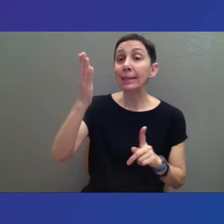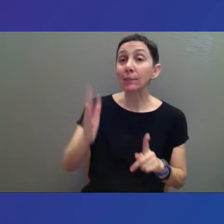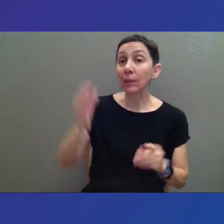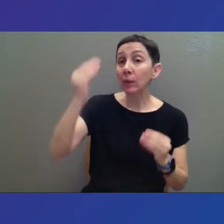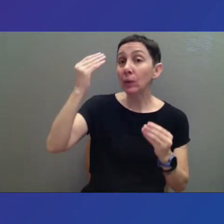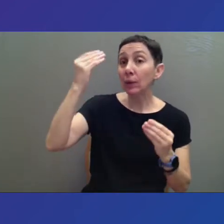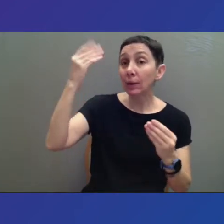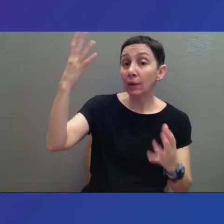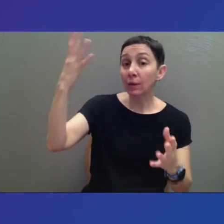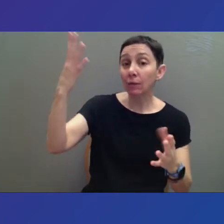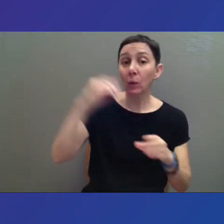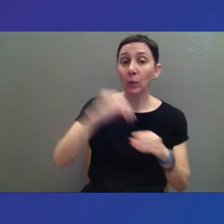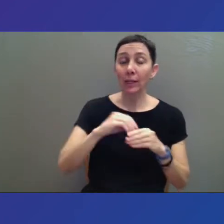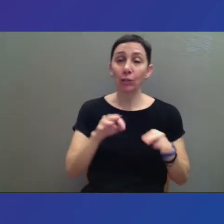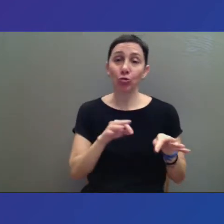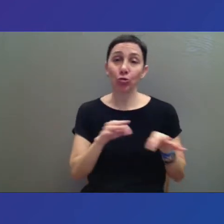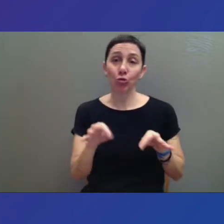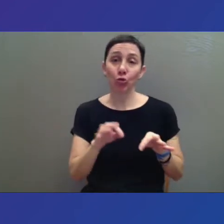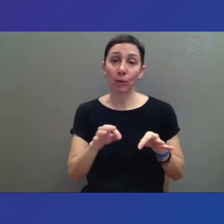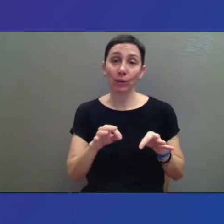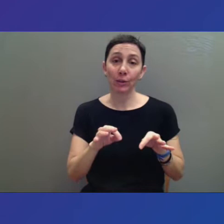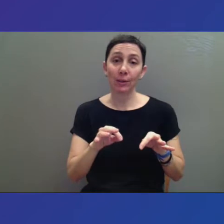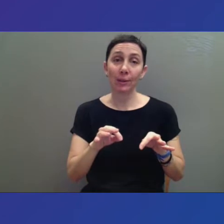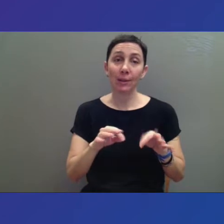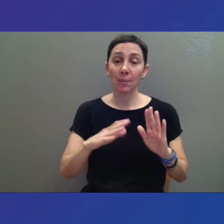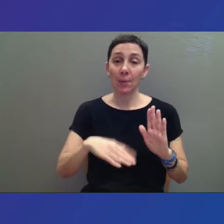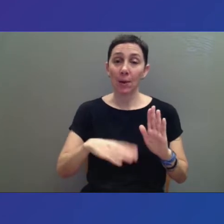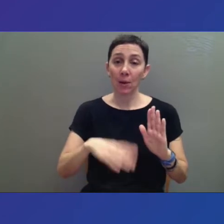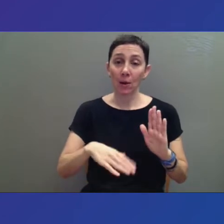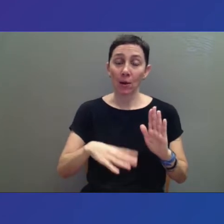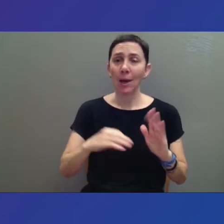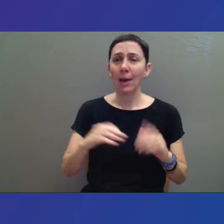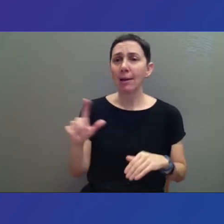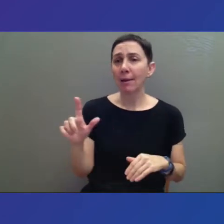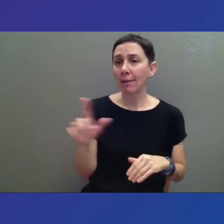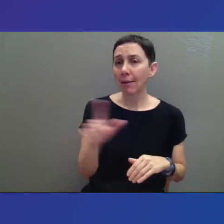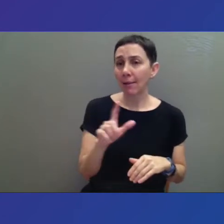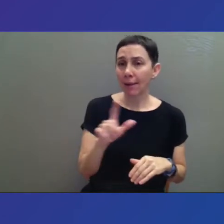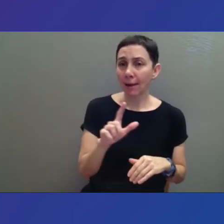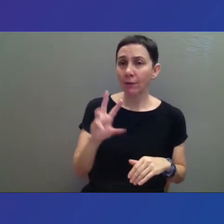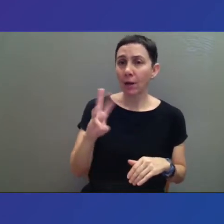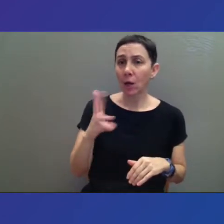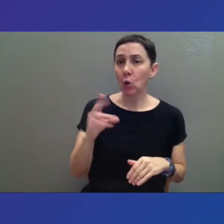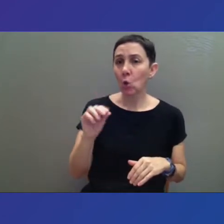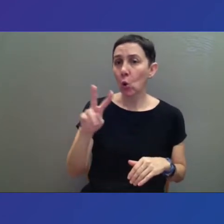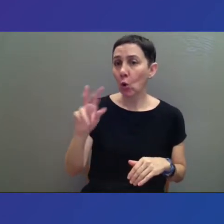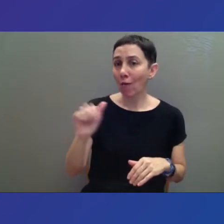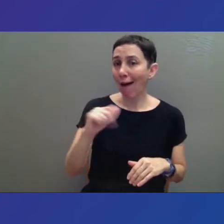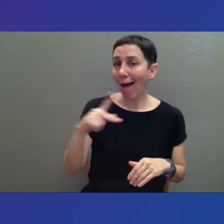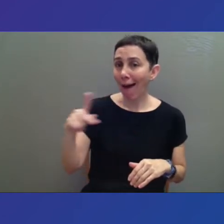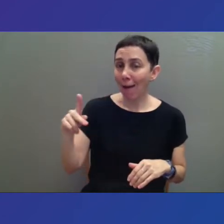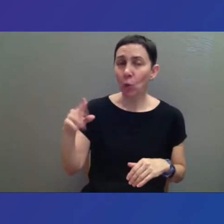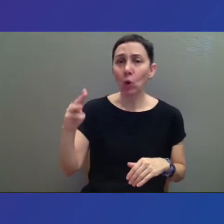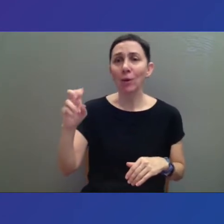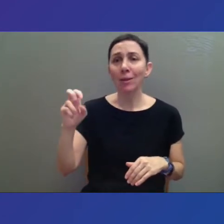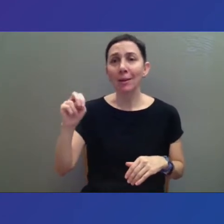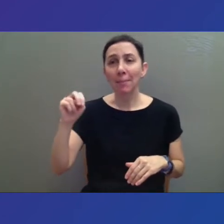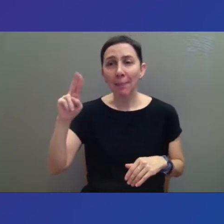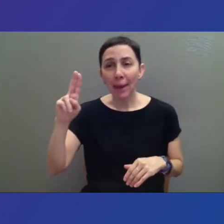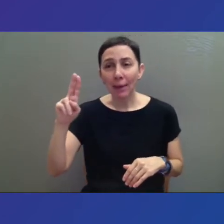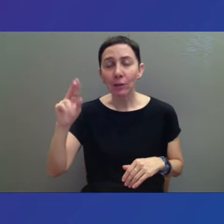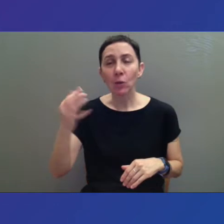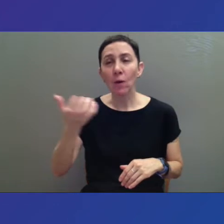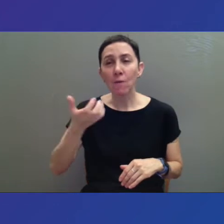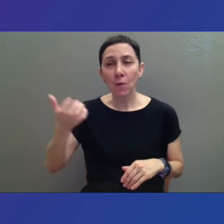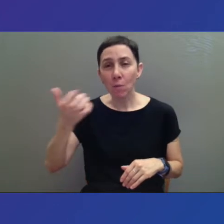description below. And under the speakers module on the left side of your Whova web app or the menu of your Whova mobile